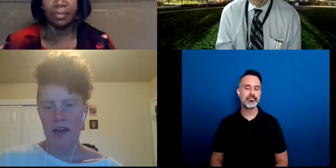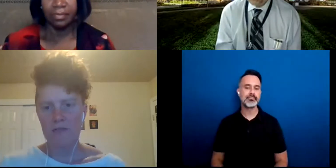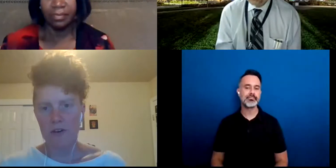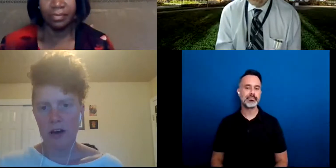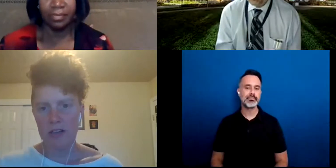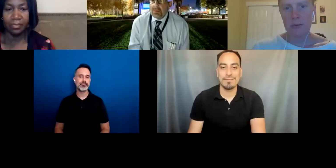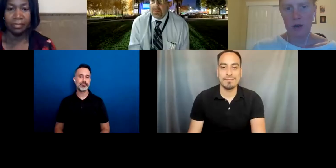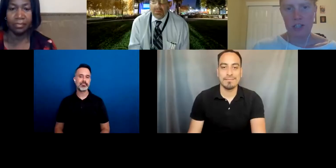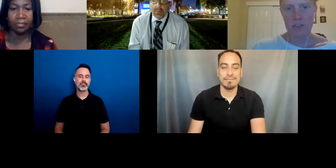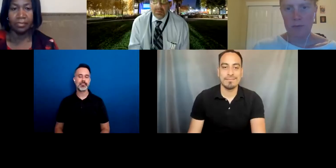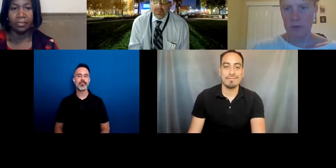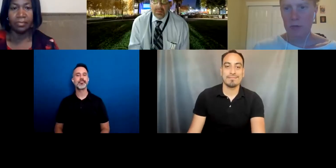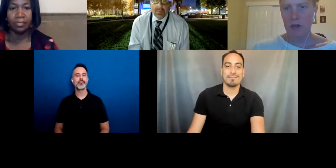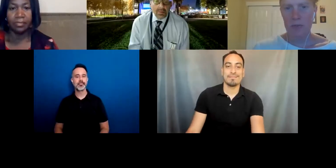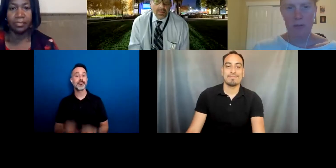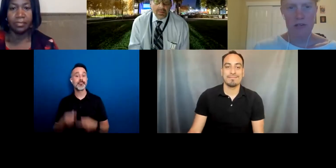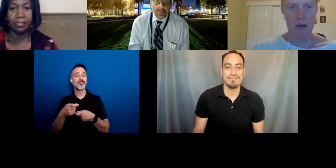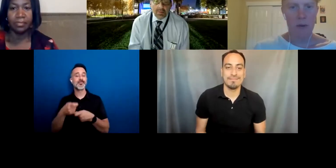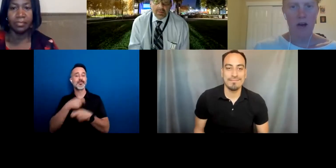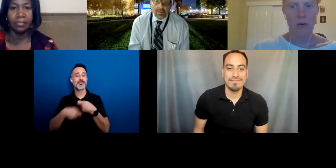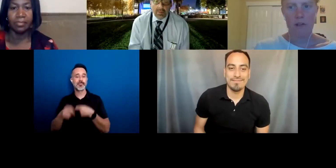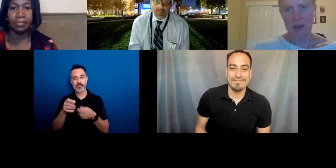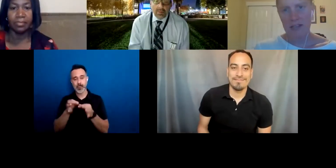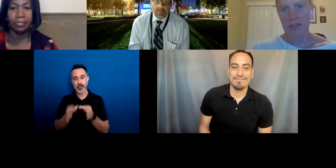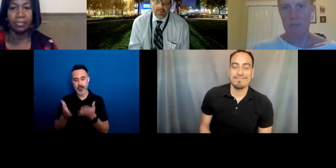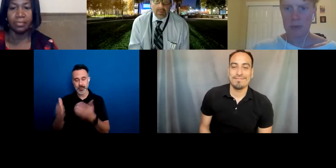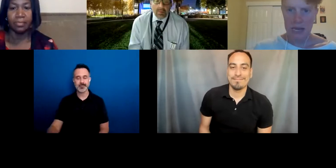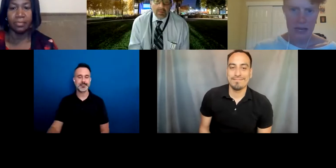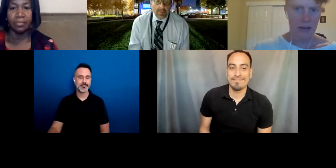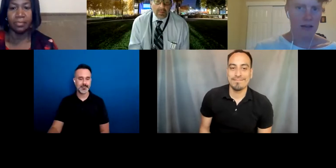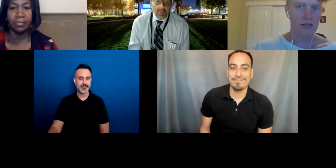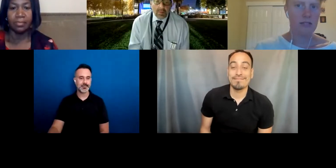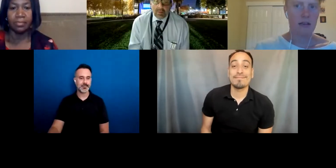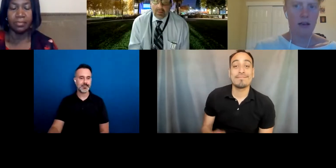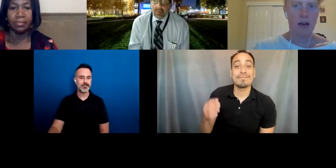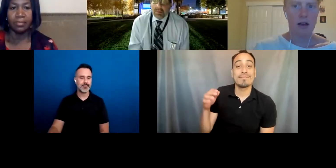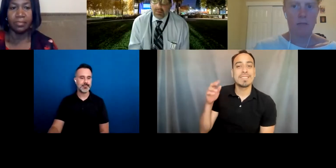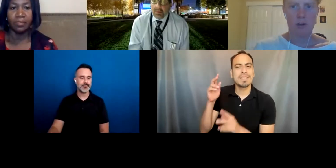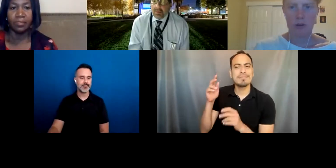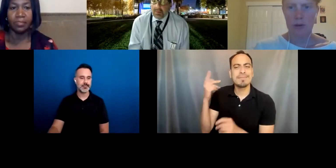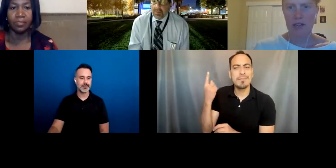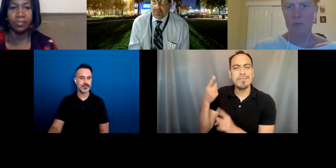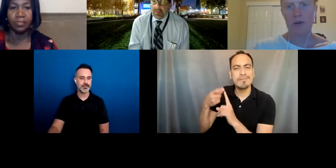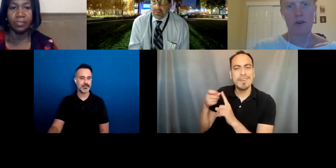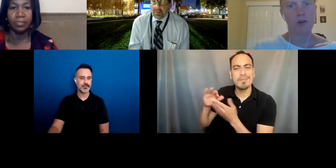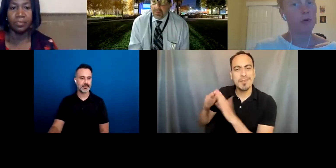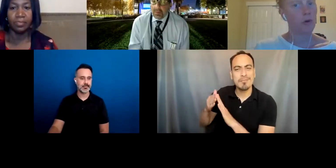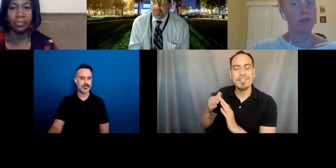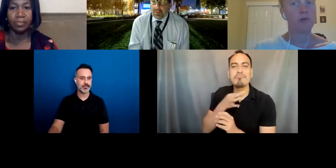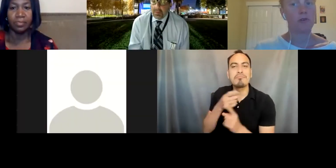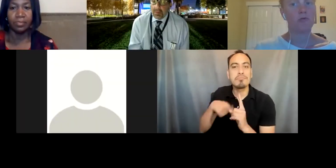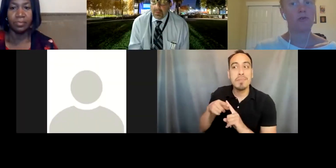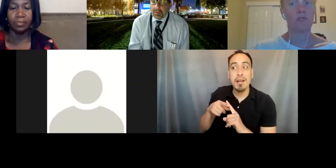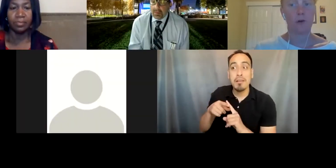So we have some questions from some community members about events and meetings. So Luann is wondering